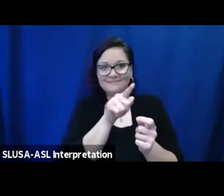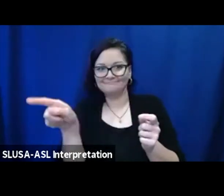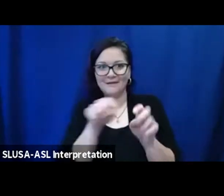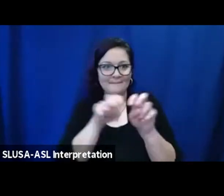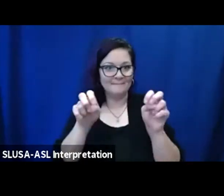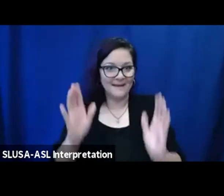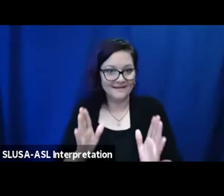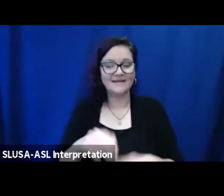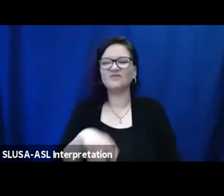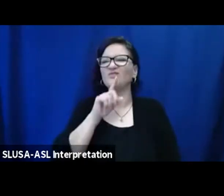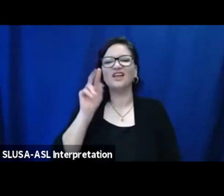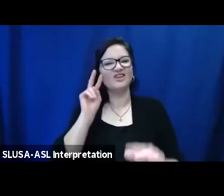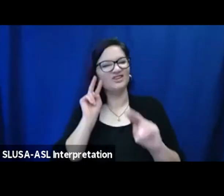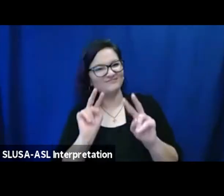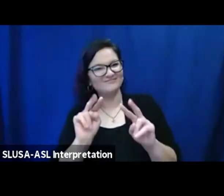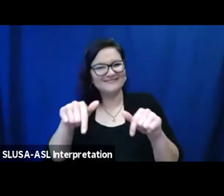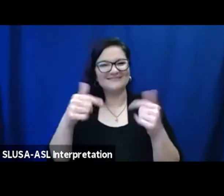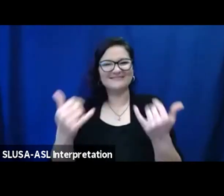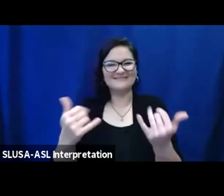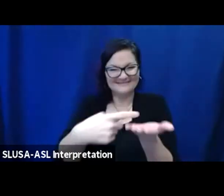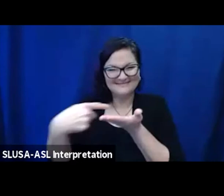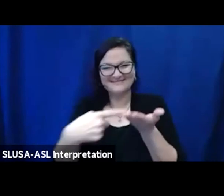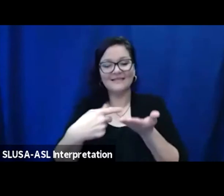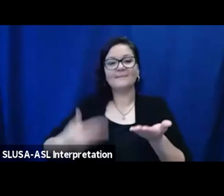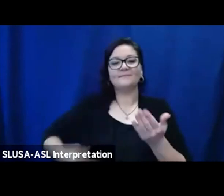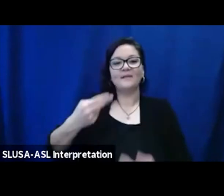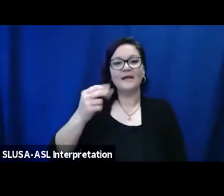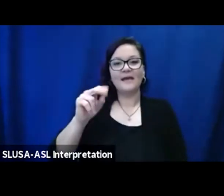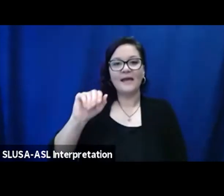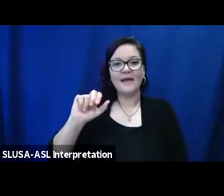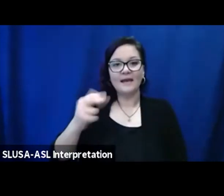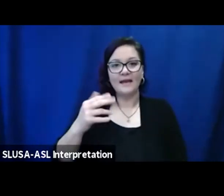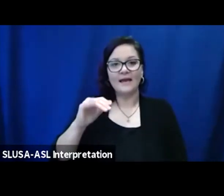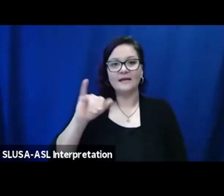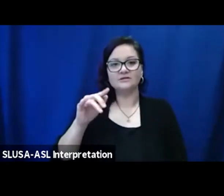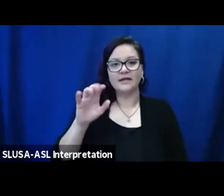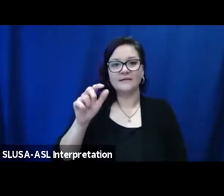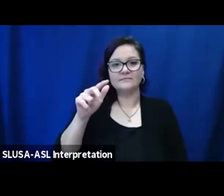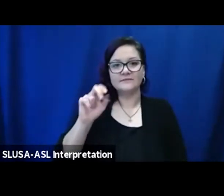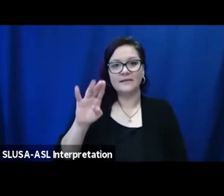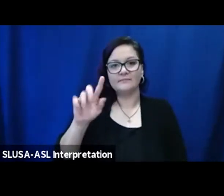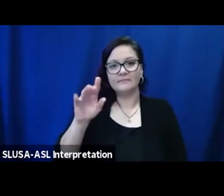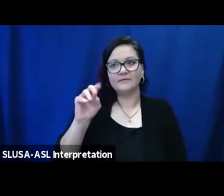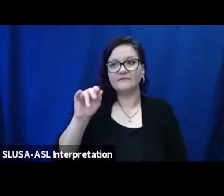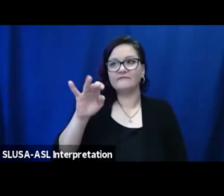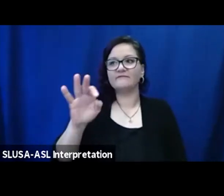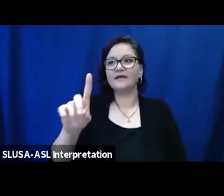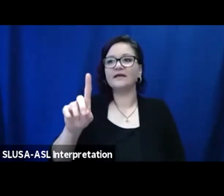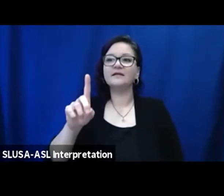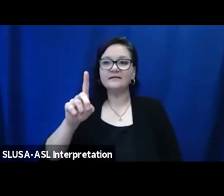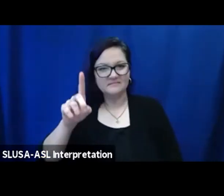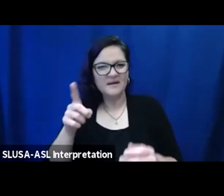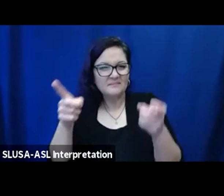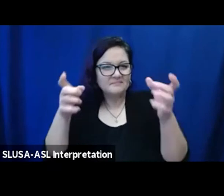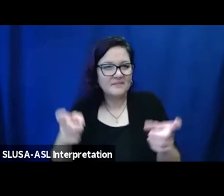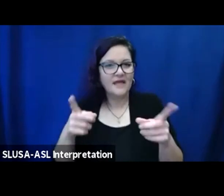really looking forward to this conversation. My name is Hannah Jacobson Blumenfeld, and I am the Community Engagement Manager for Creative